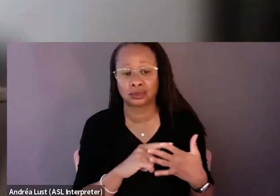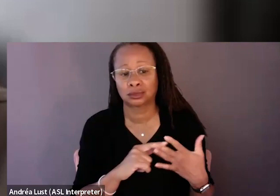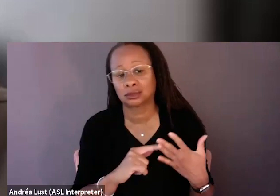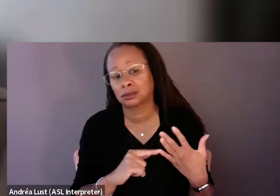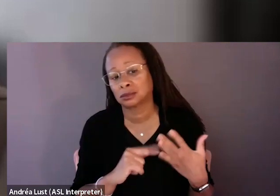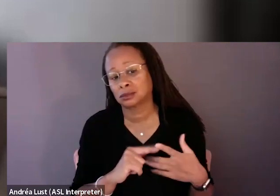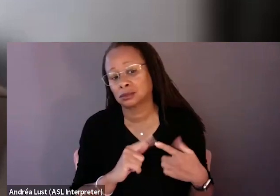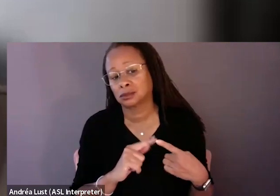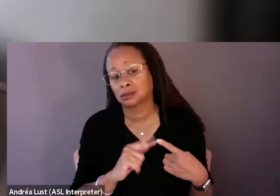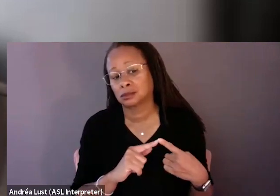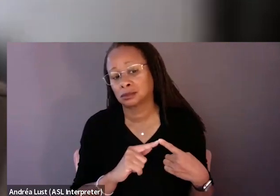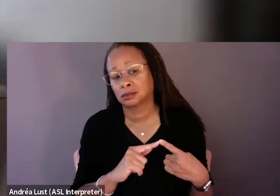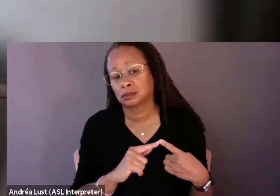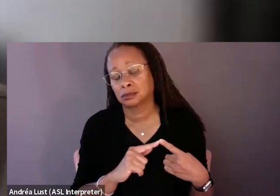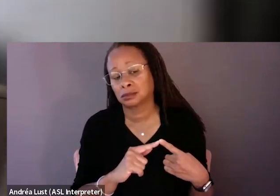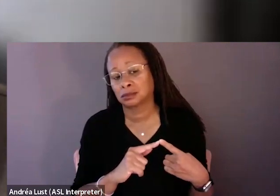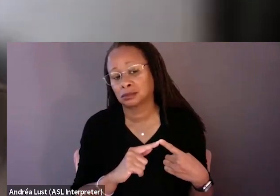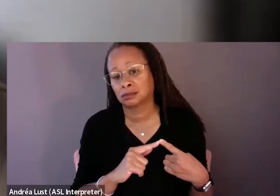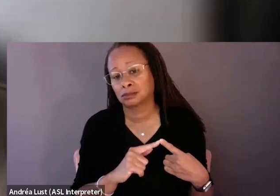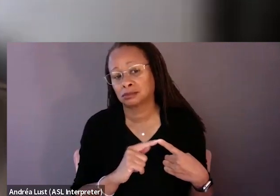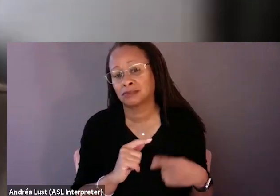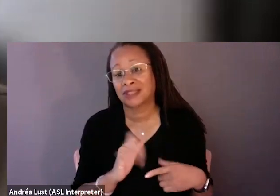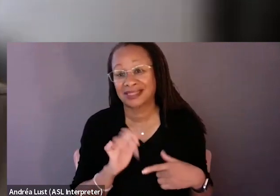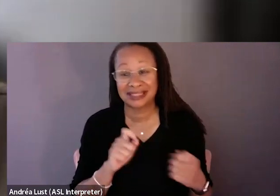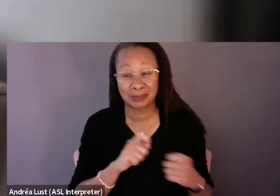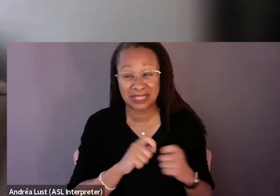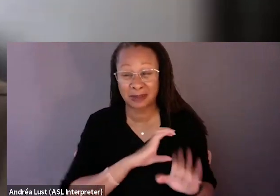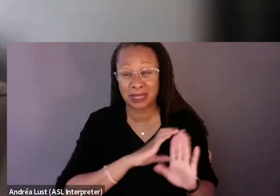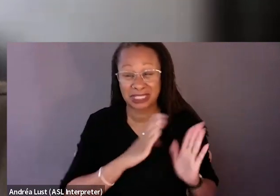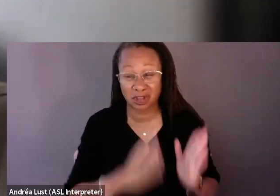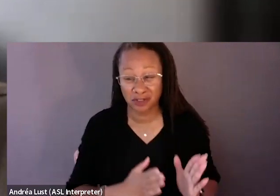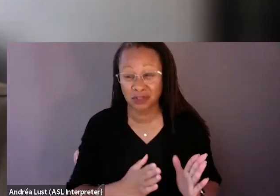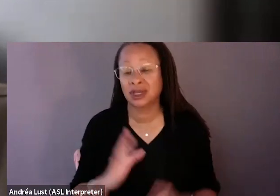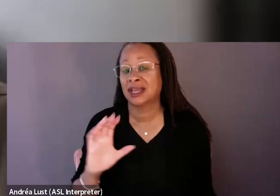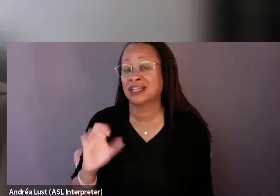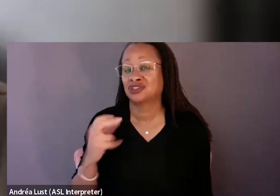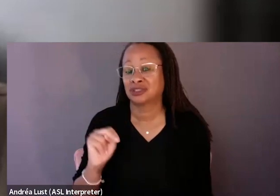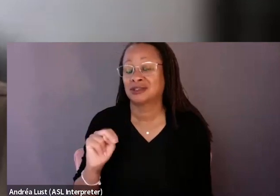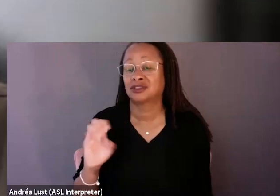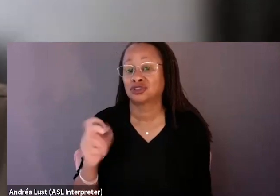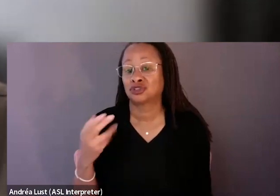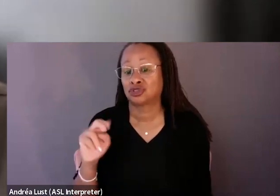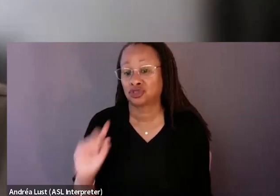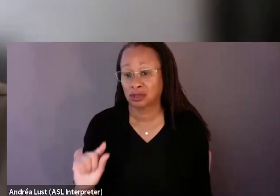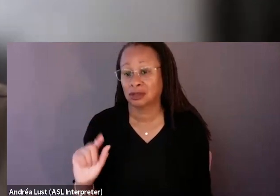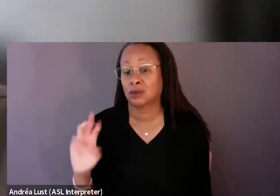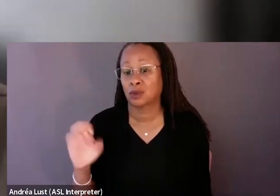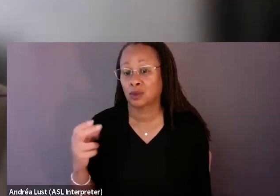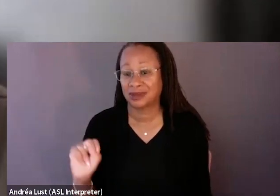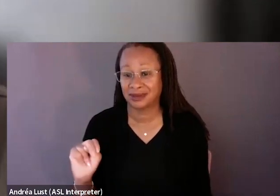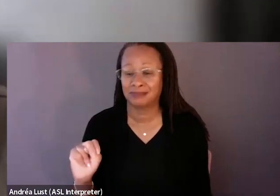the, the the that certain police Chen Chongwen. The reason why I didn't do that is that I